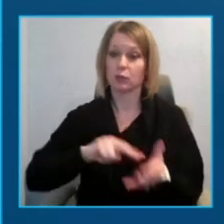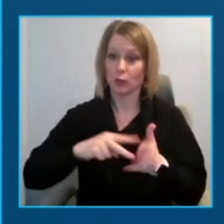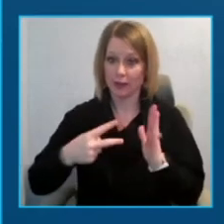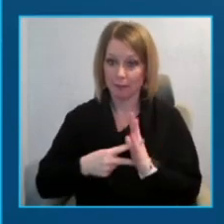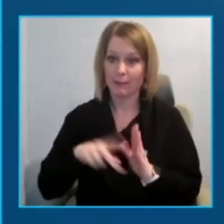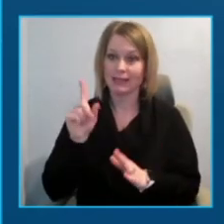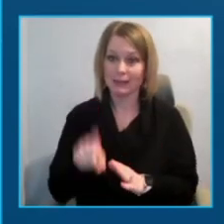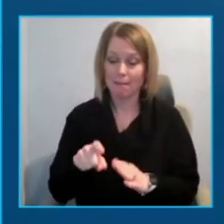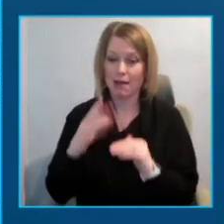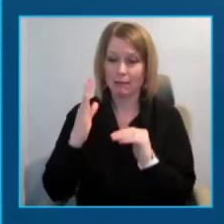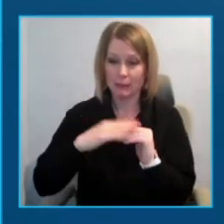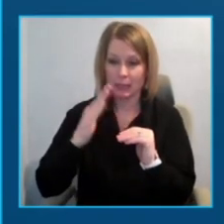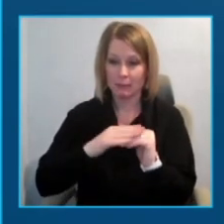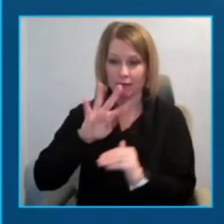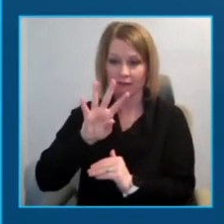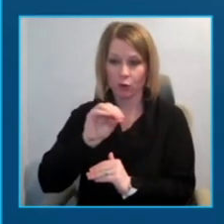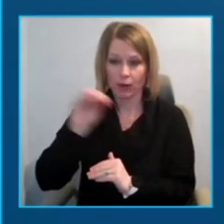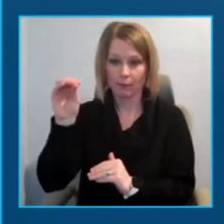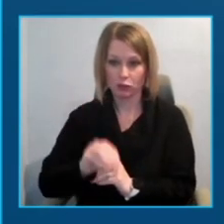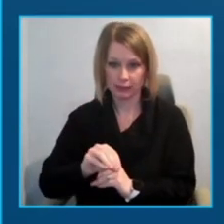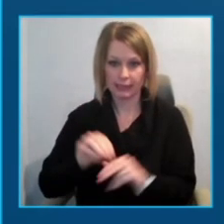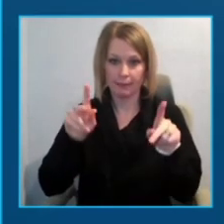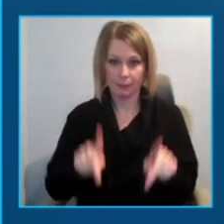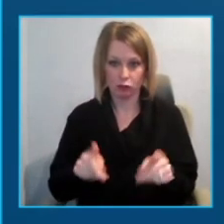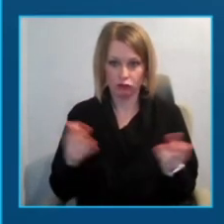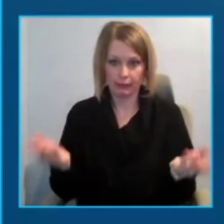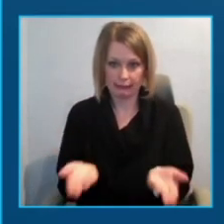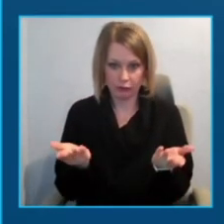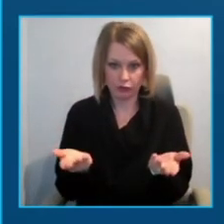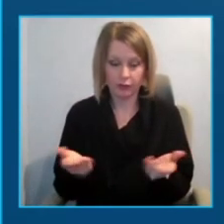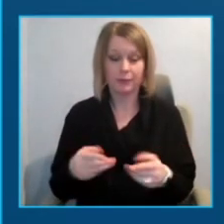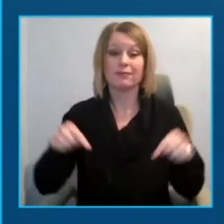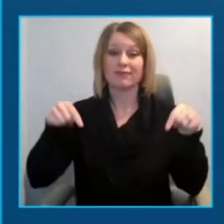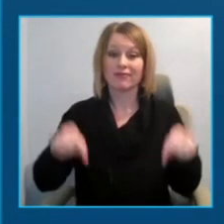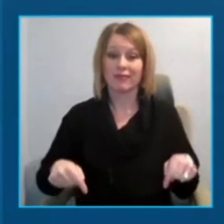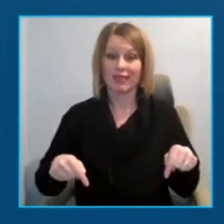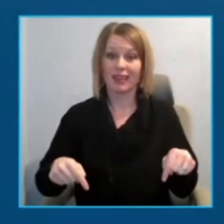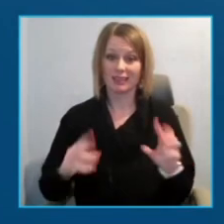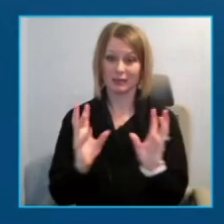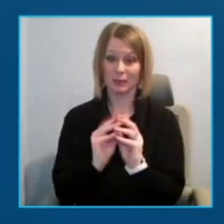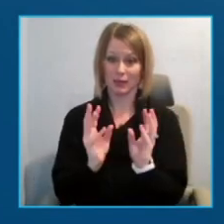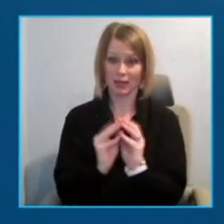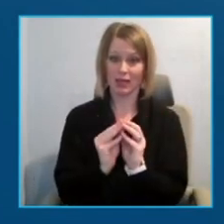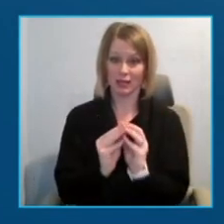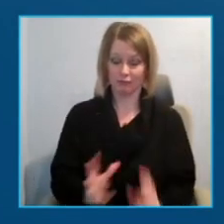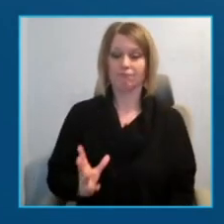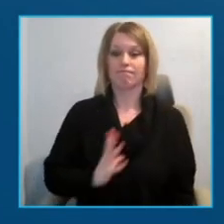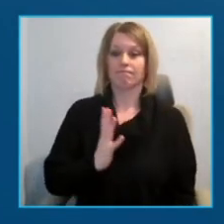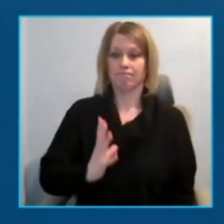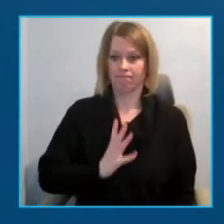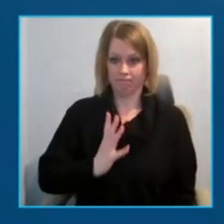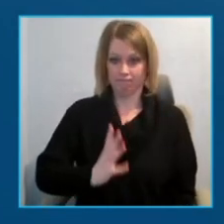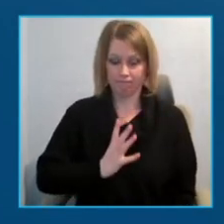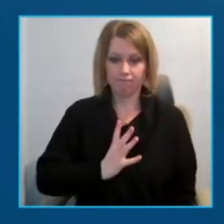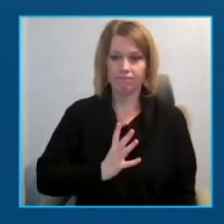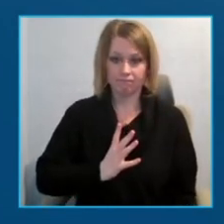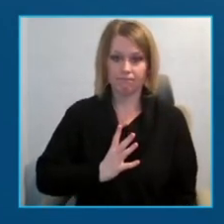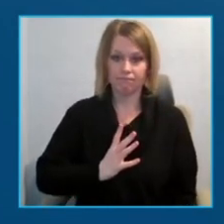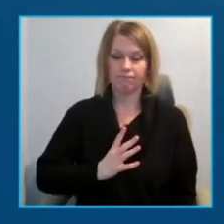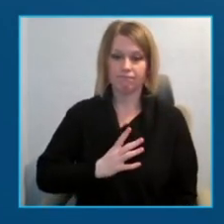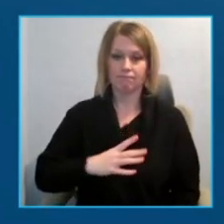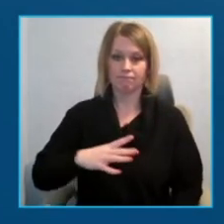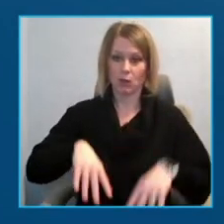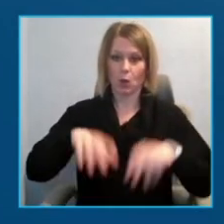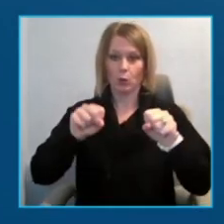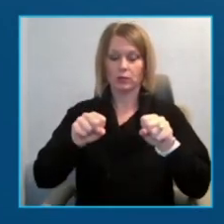by proxy. This virtual meeting is an official meeting of the RBC, and